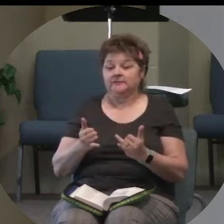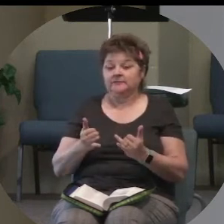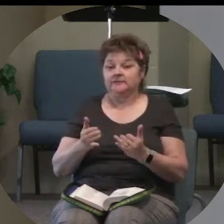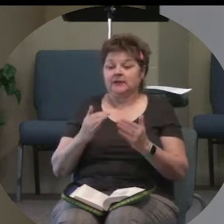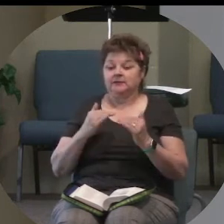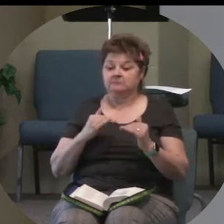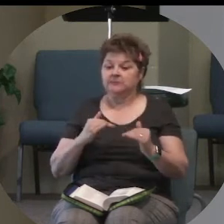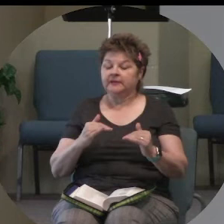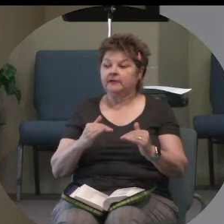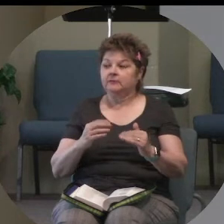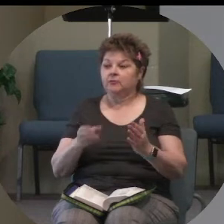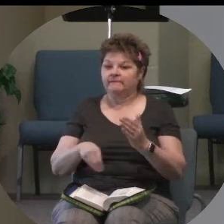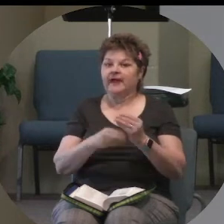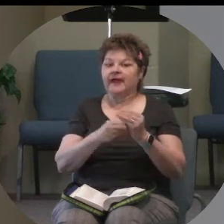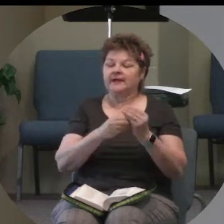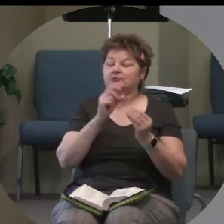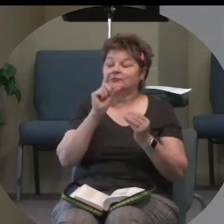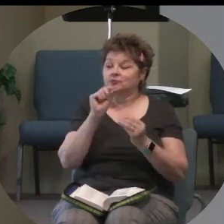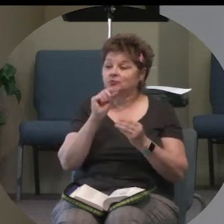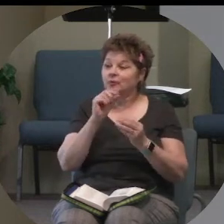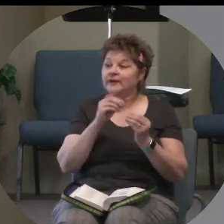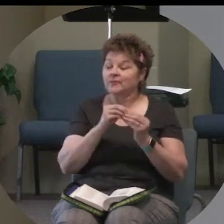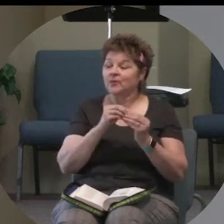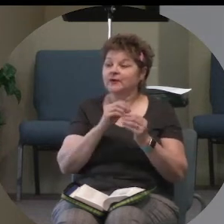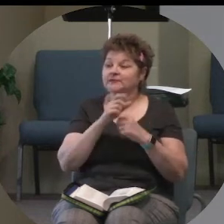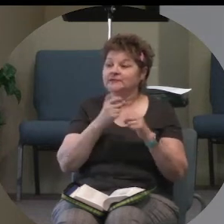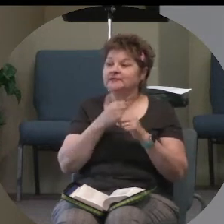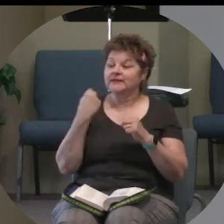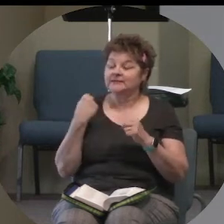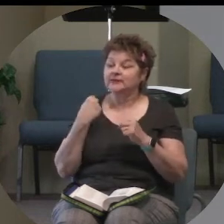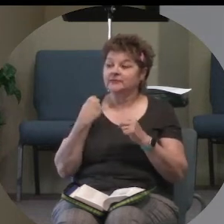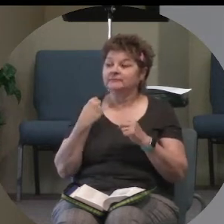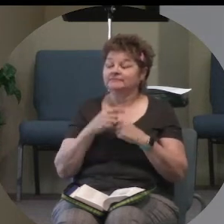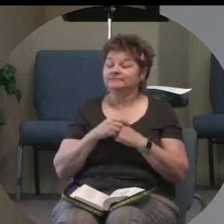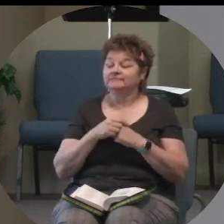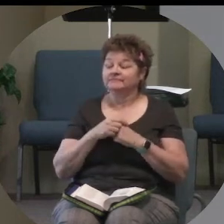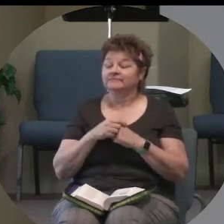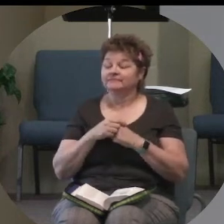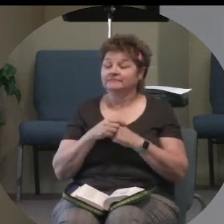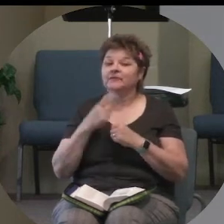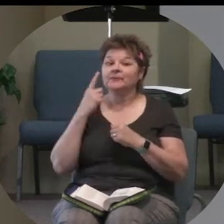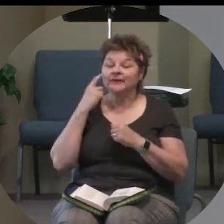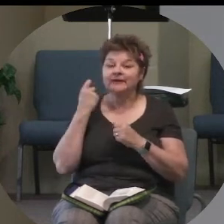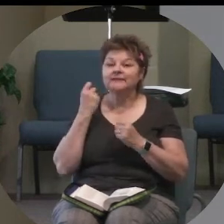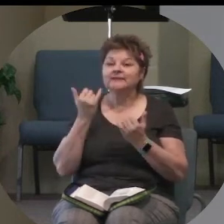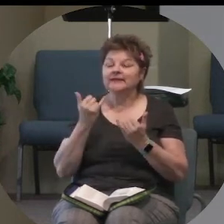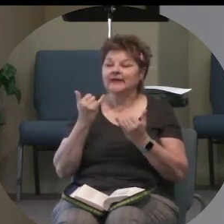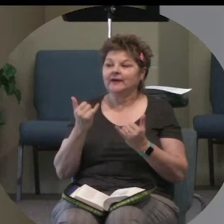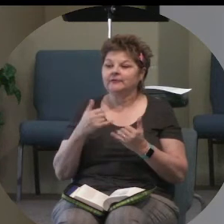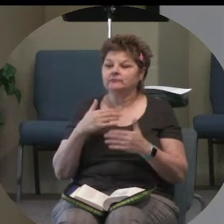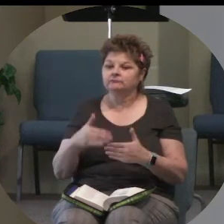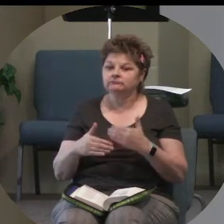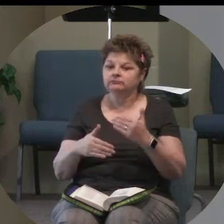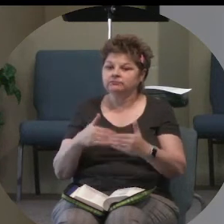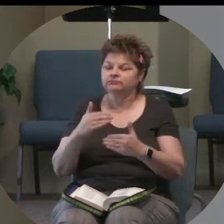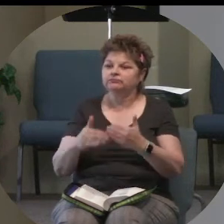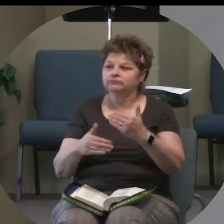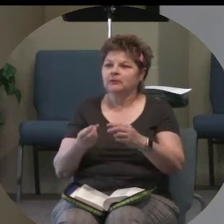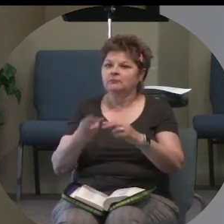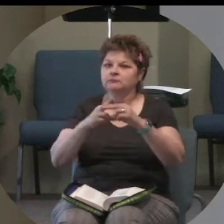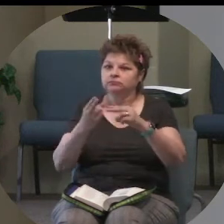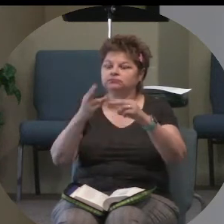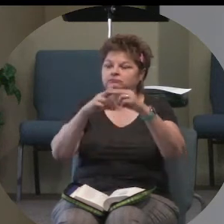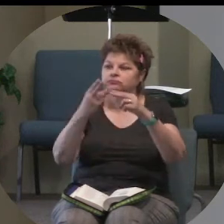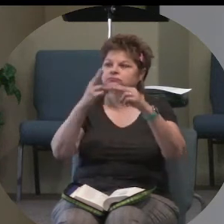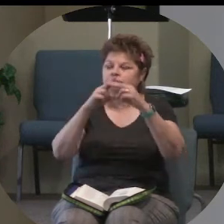added 20 more new students this last year, this last semester, because there's now momentum. We're seeing 30